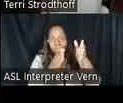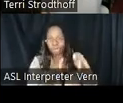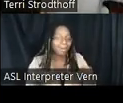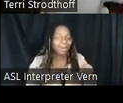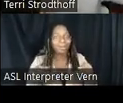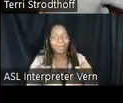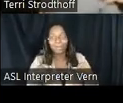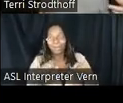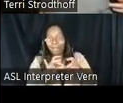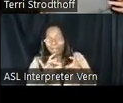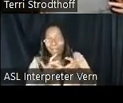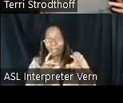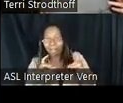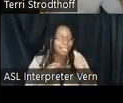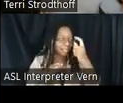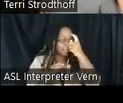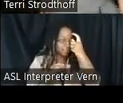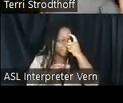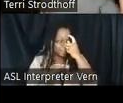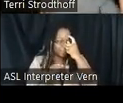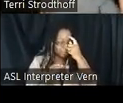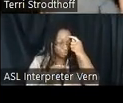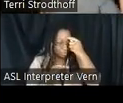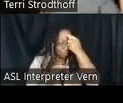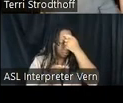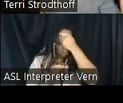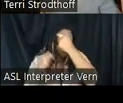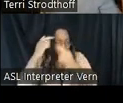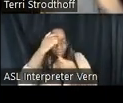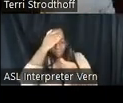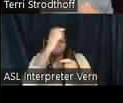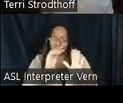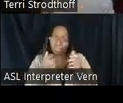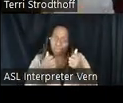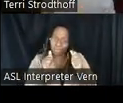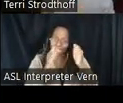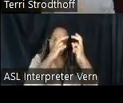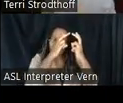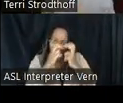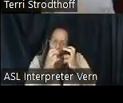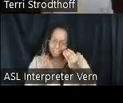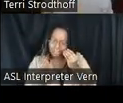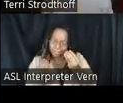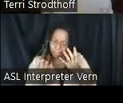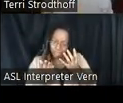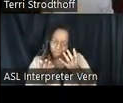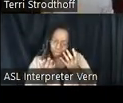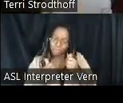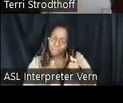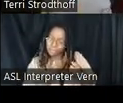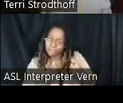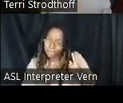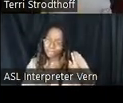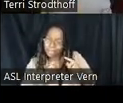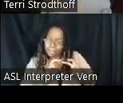all the neural pathways of trauma, but get that information and understand it. And then what does this actually mean in our day-to-day life?